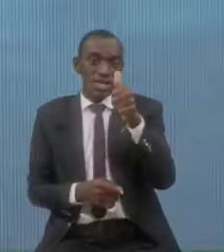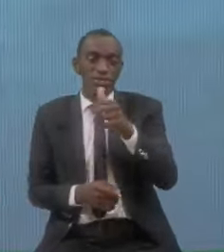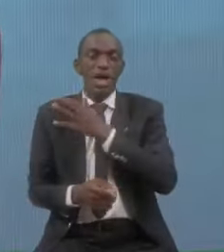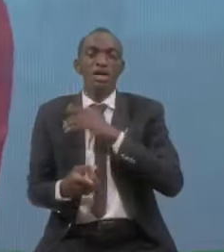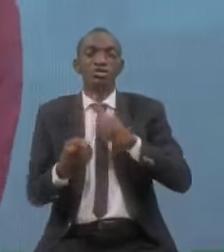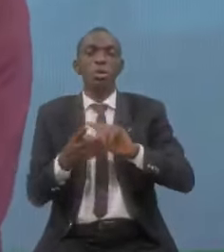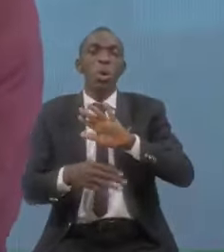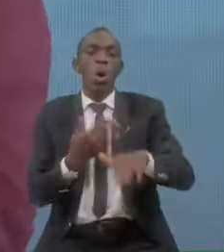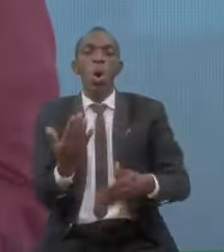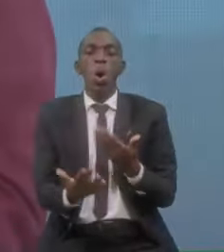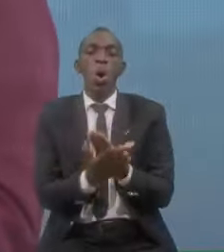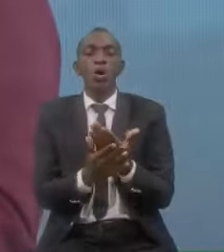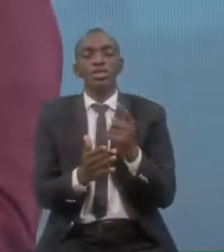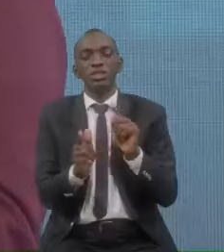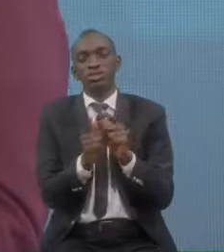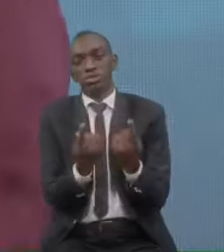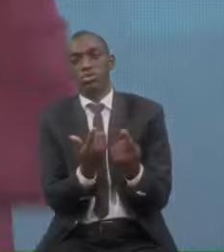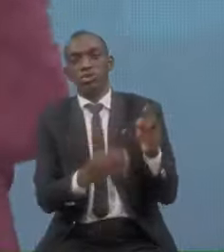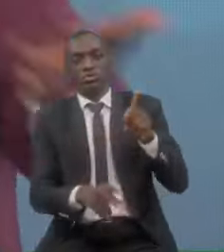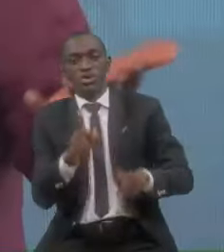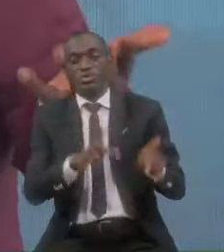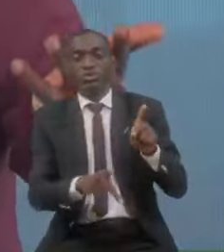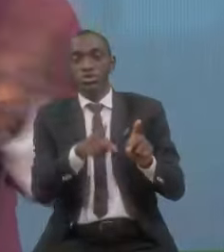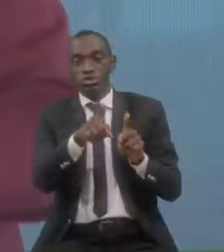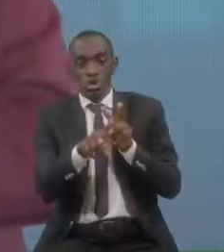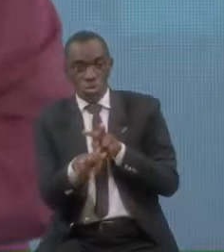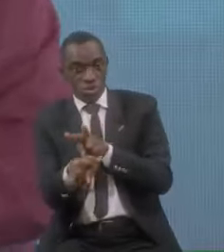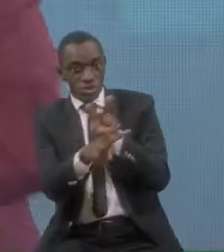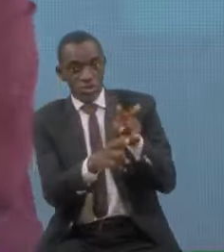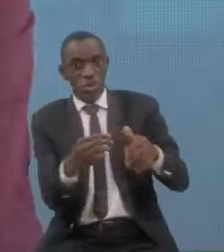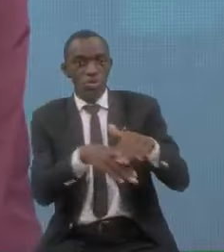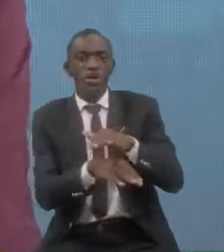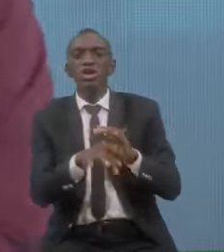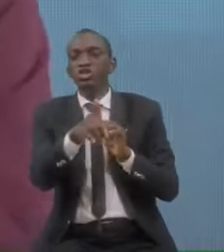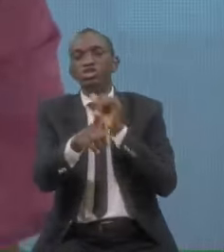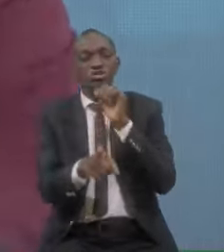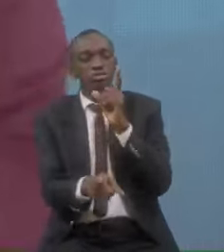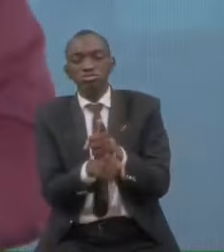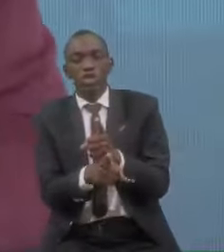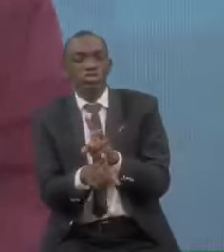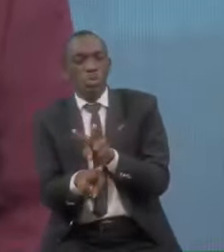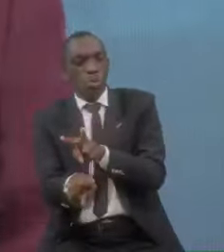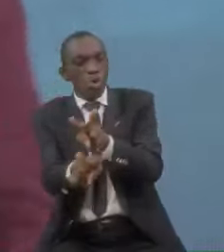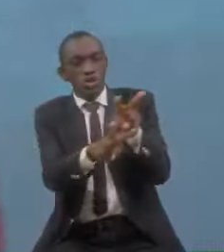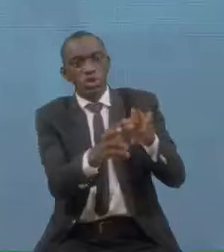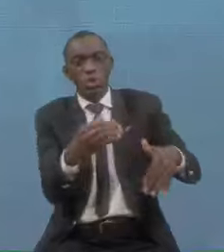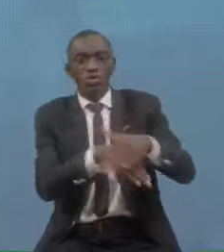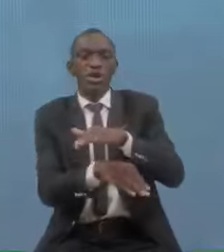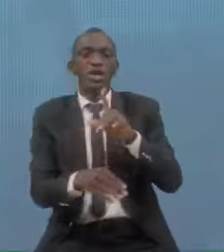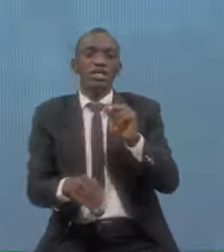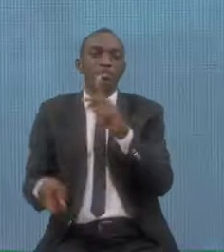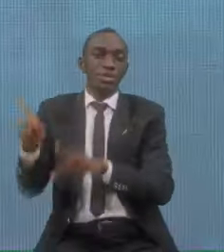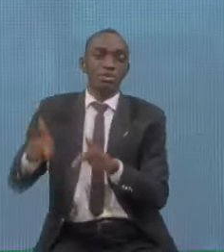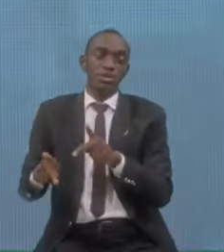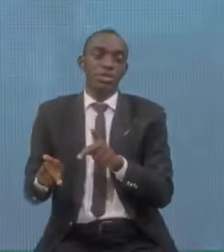flock. You're not just watching over the flock. You're not just watching over the congregation. Number